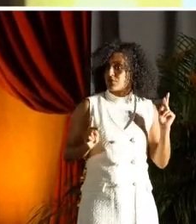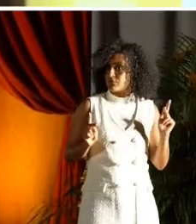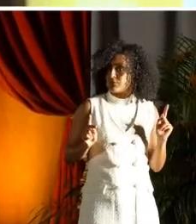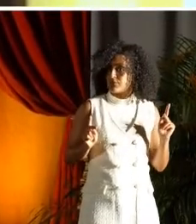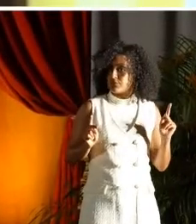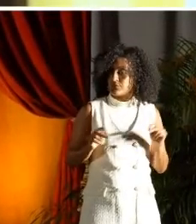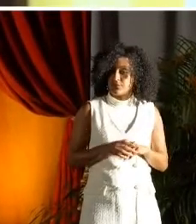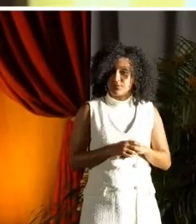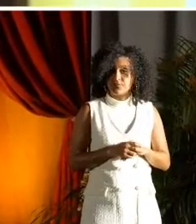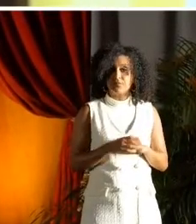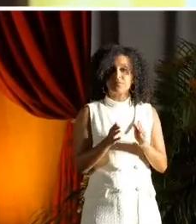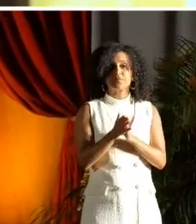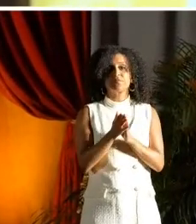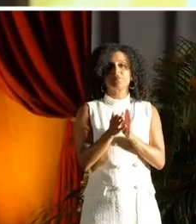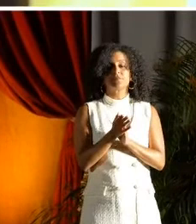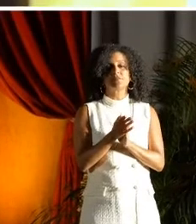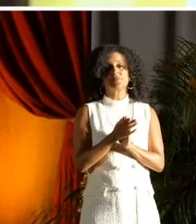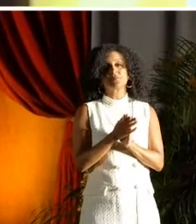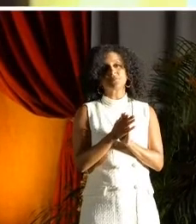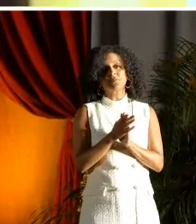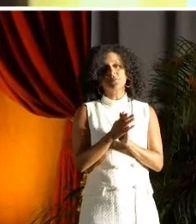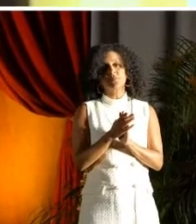in